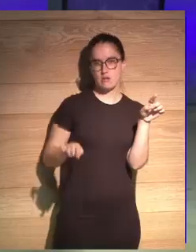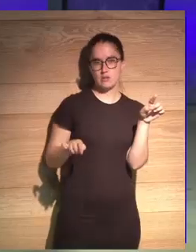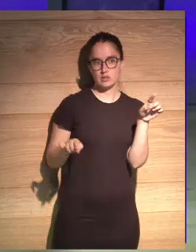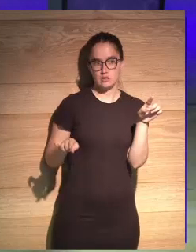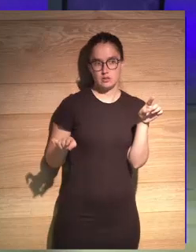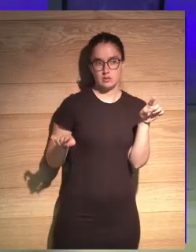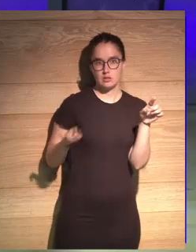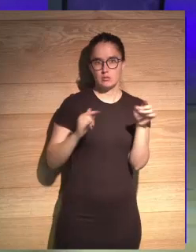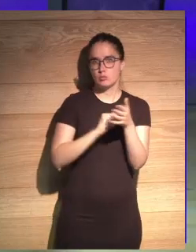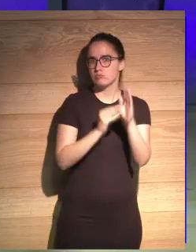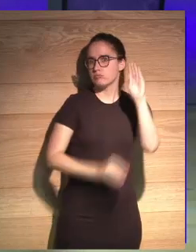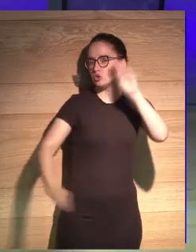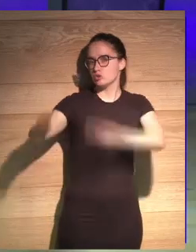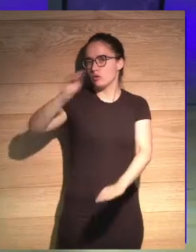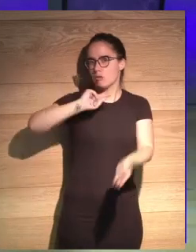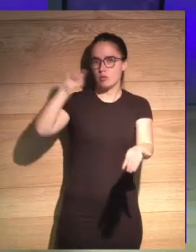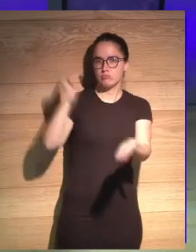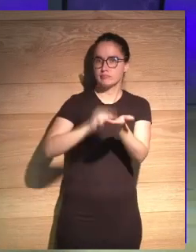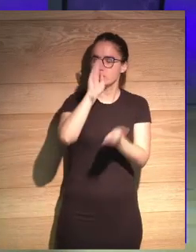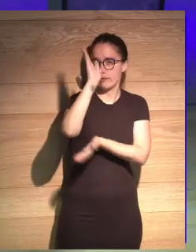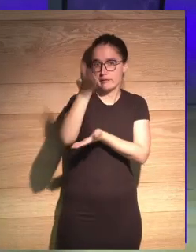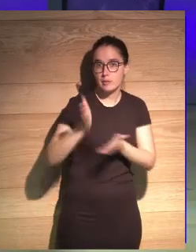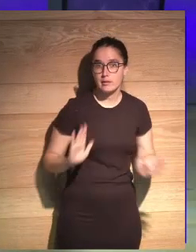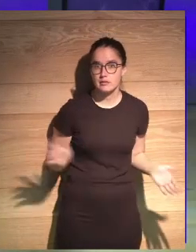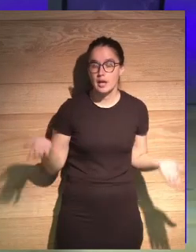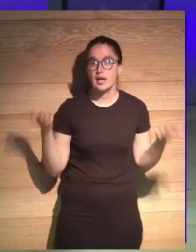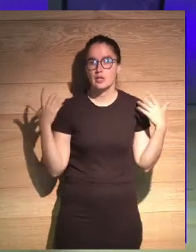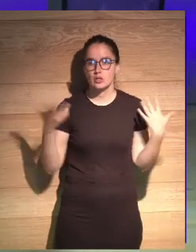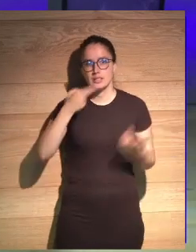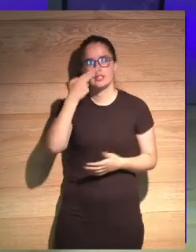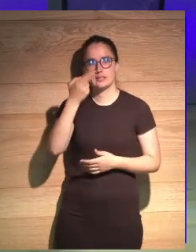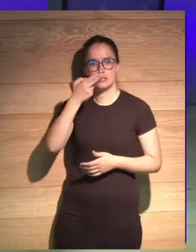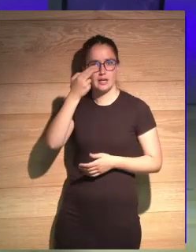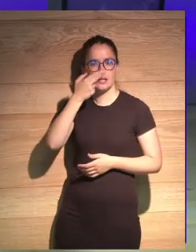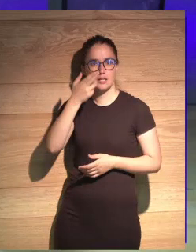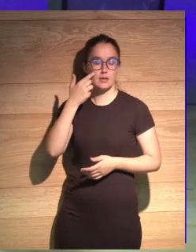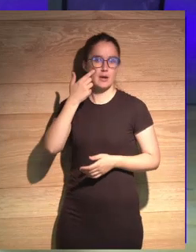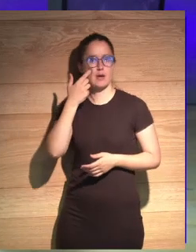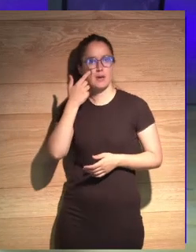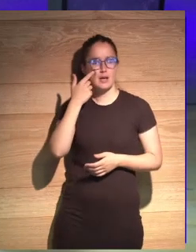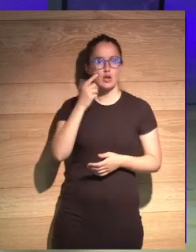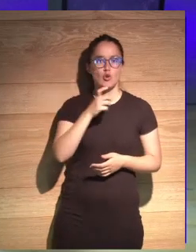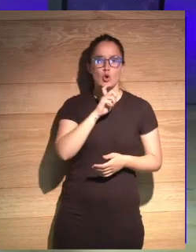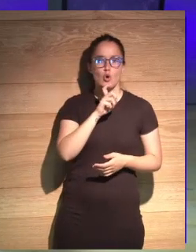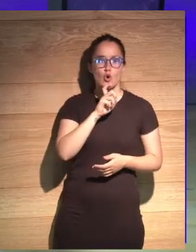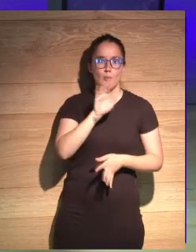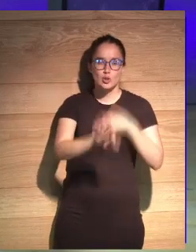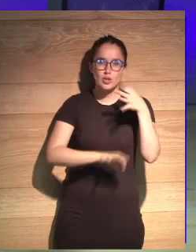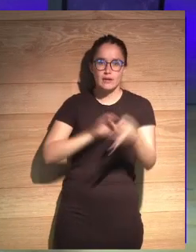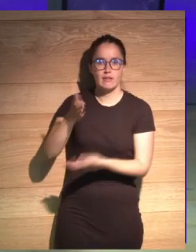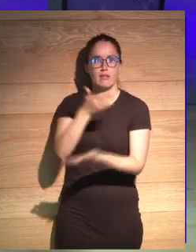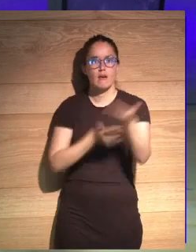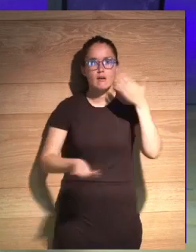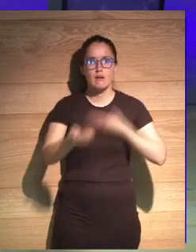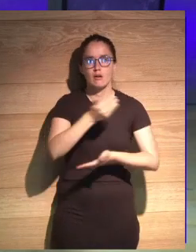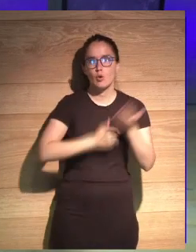you go here, you go here, you go there. And he solved the problem. So it's very interesting to see this,